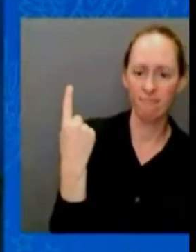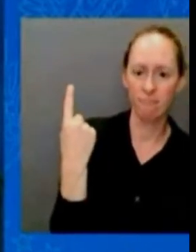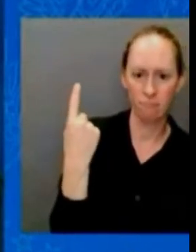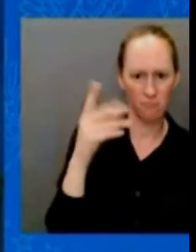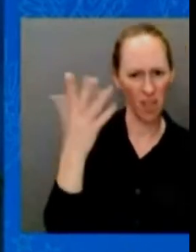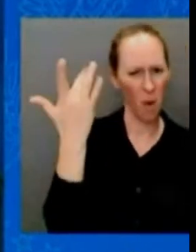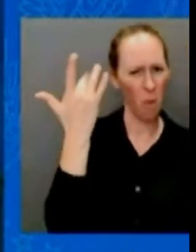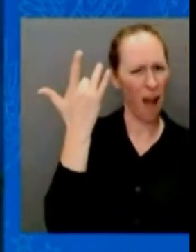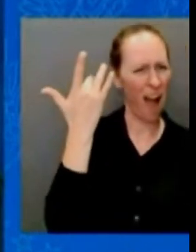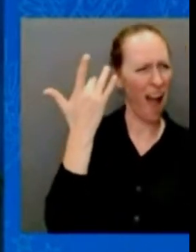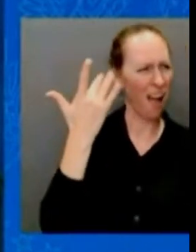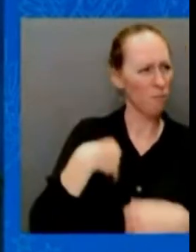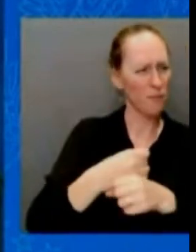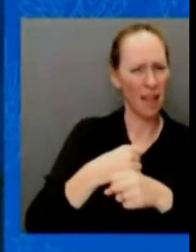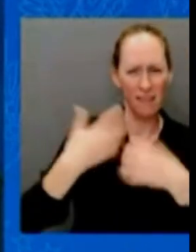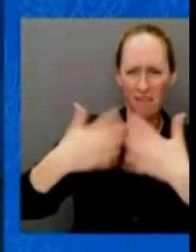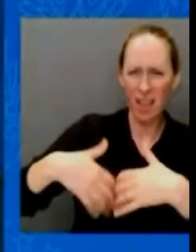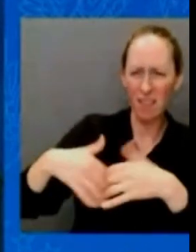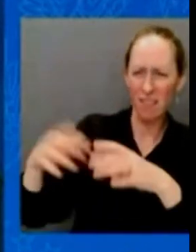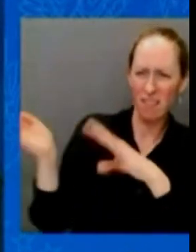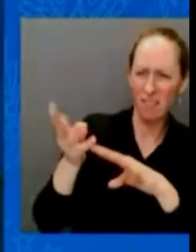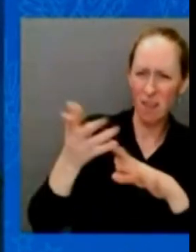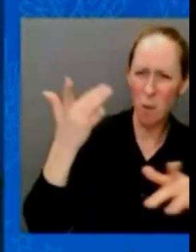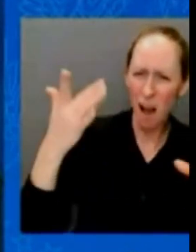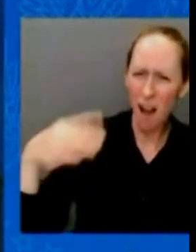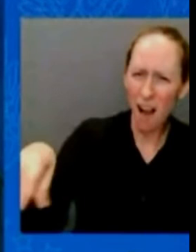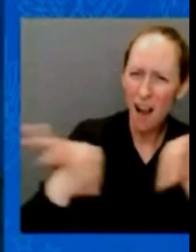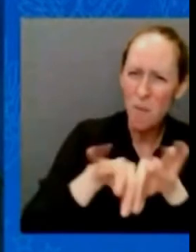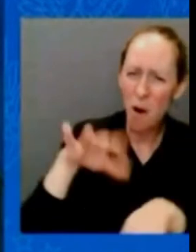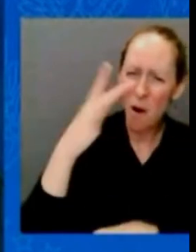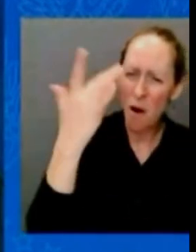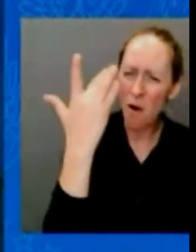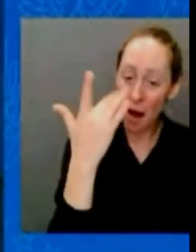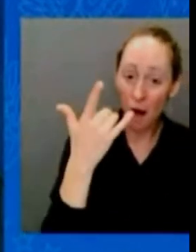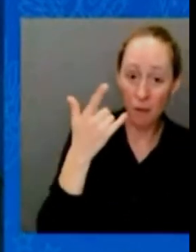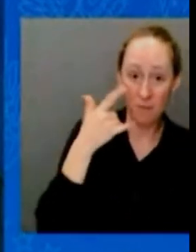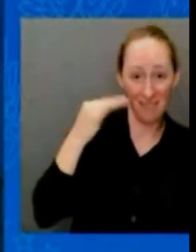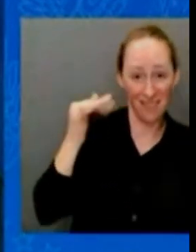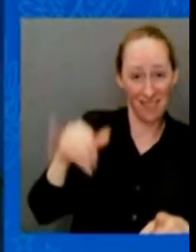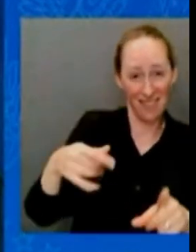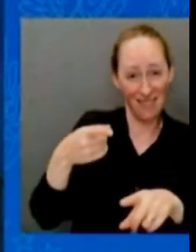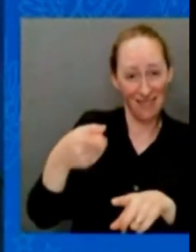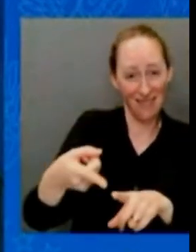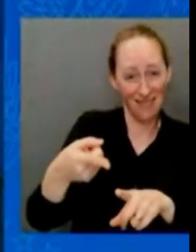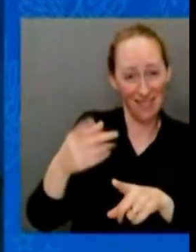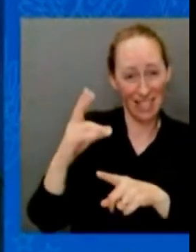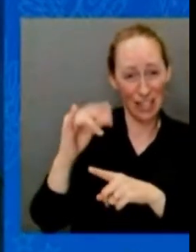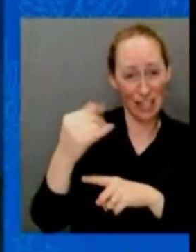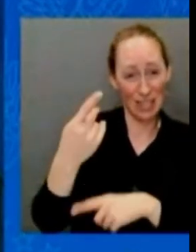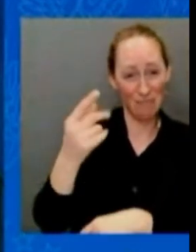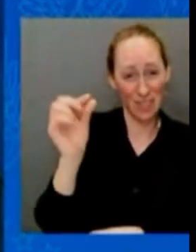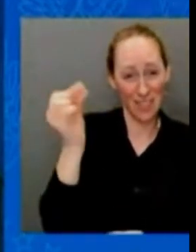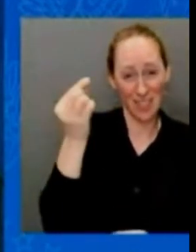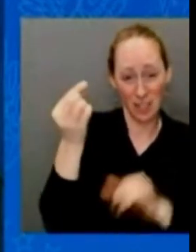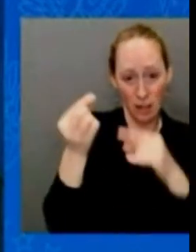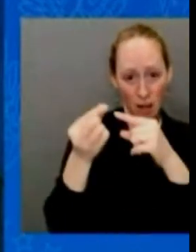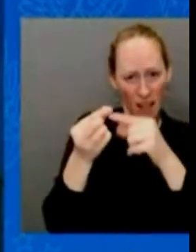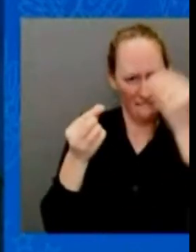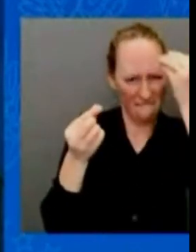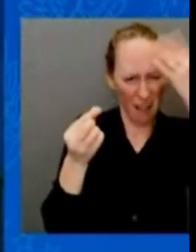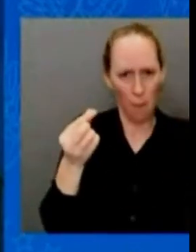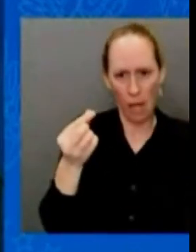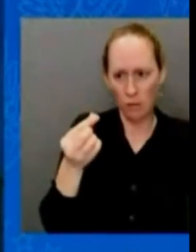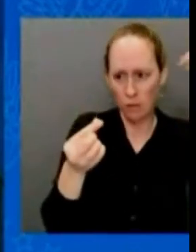memory chips, handle the information that makes modern computing so valuable. The data required for